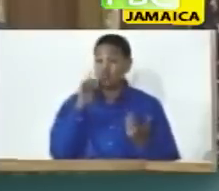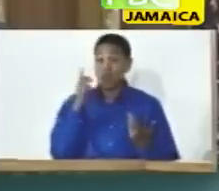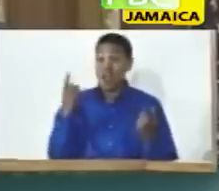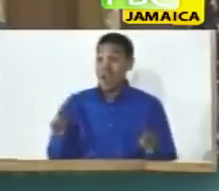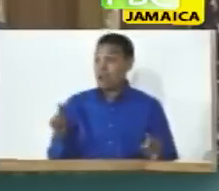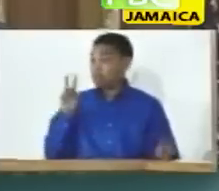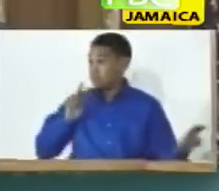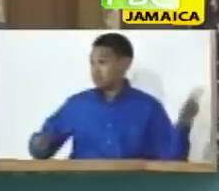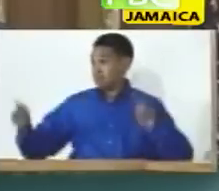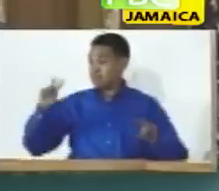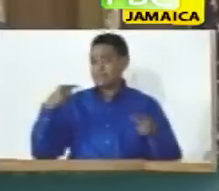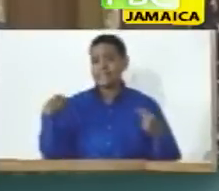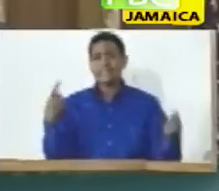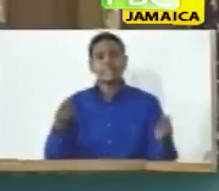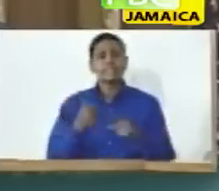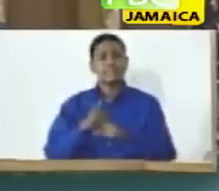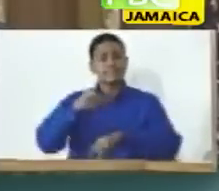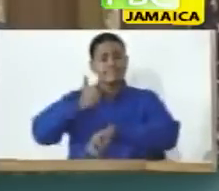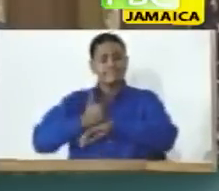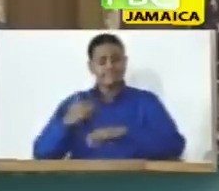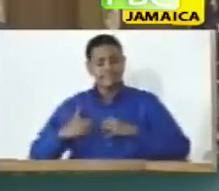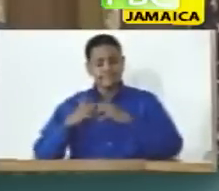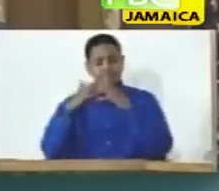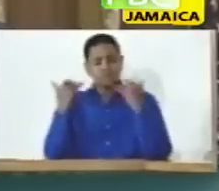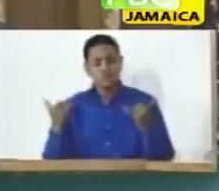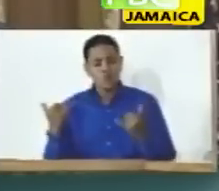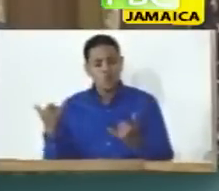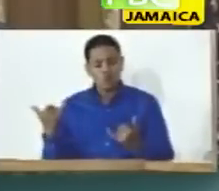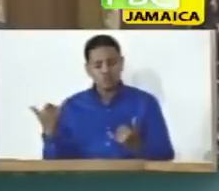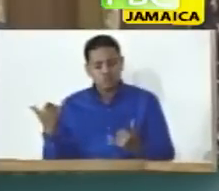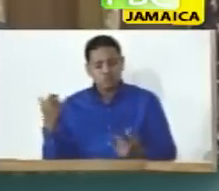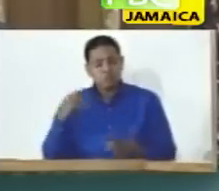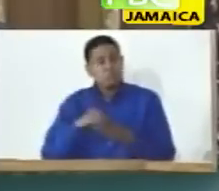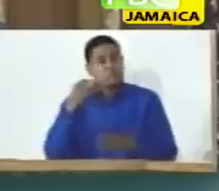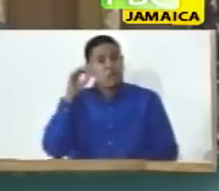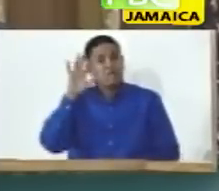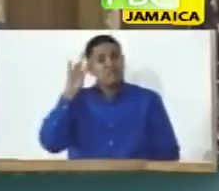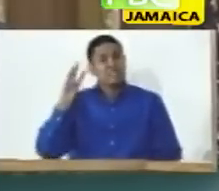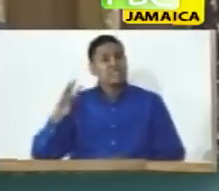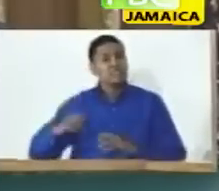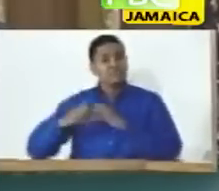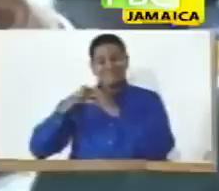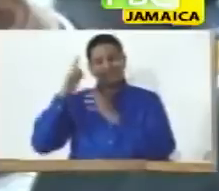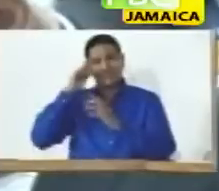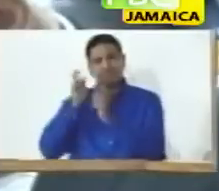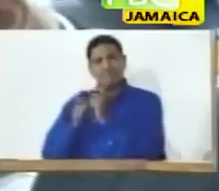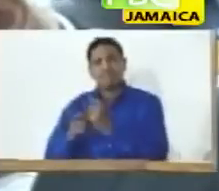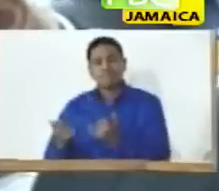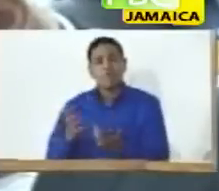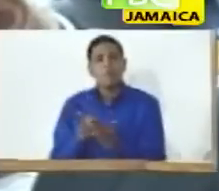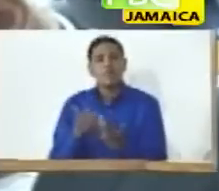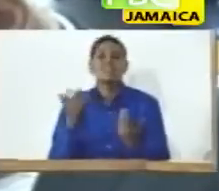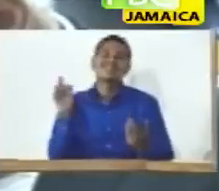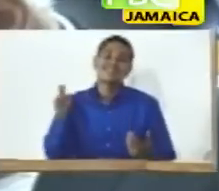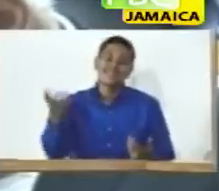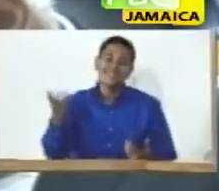occurred since it came into existence in 1956.